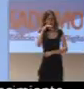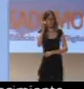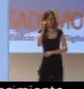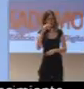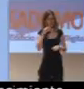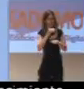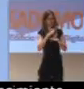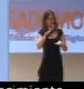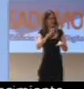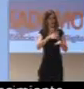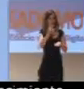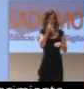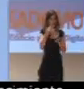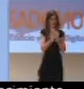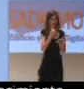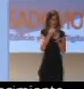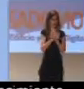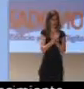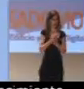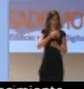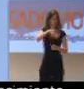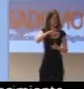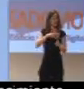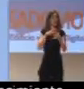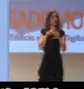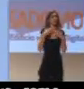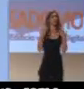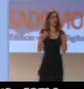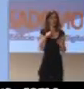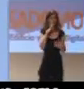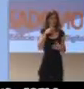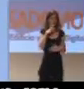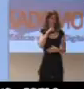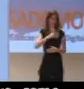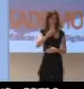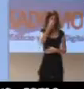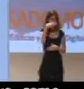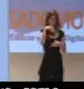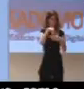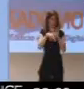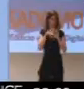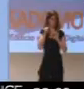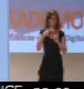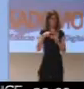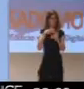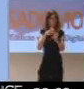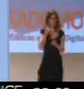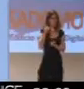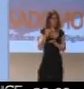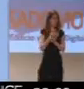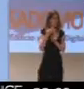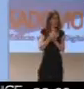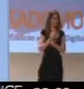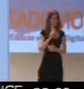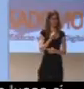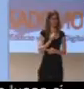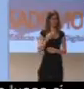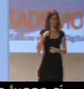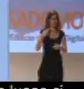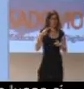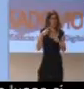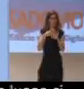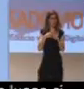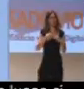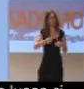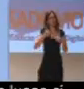is investing that knowledge to generate money. Our idea is not to generate money, but to